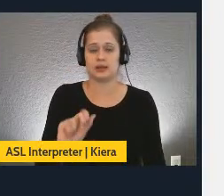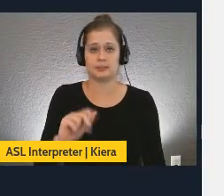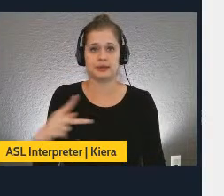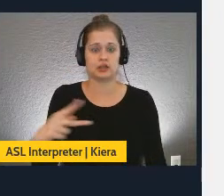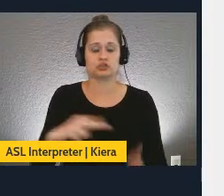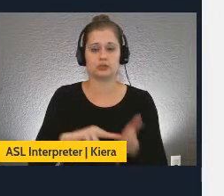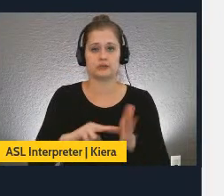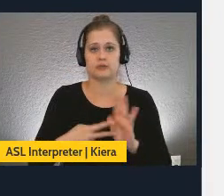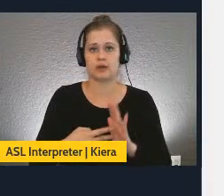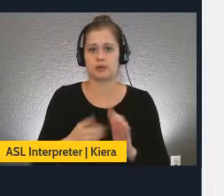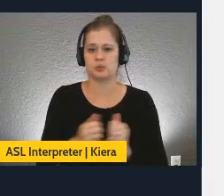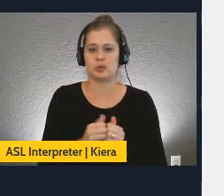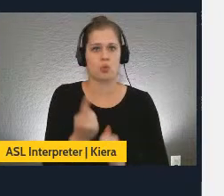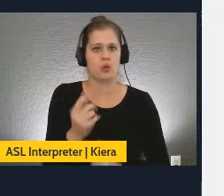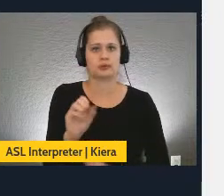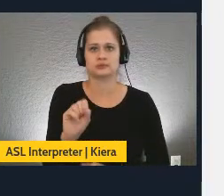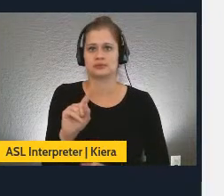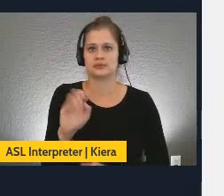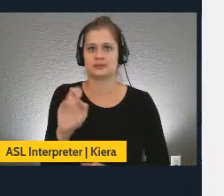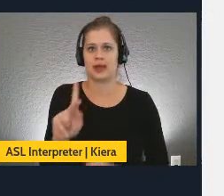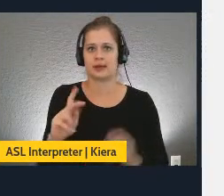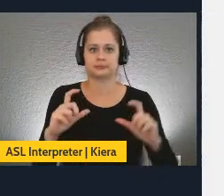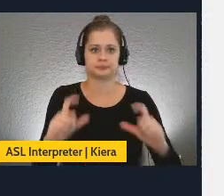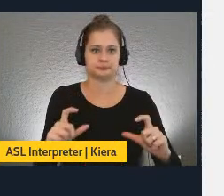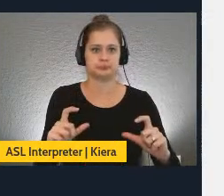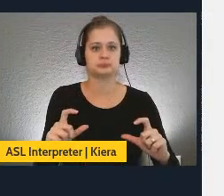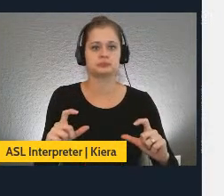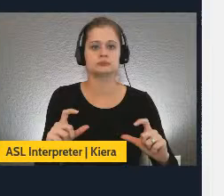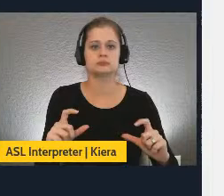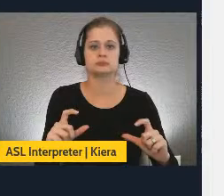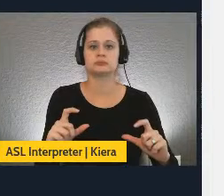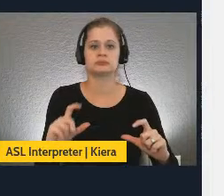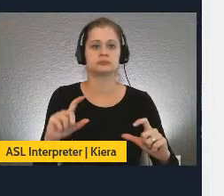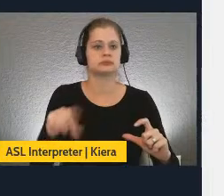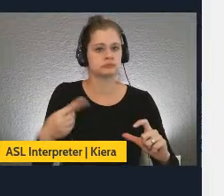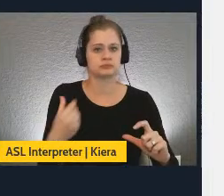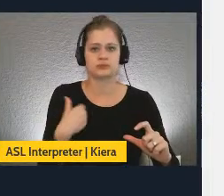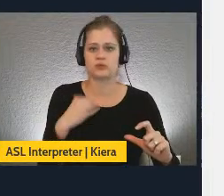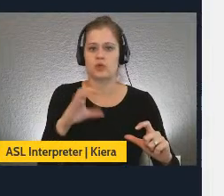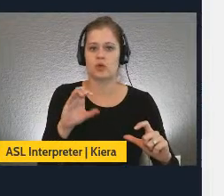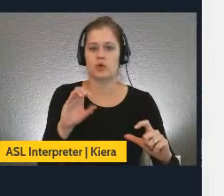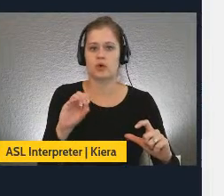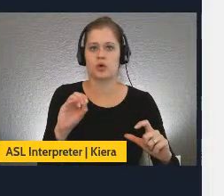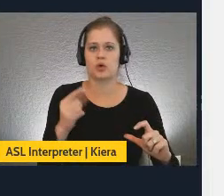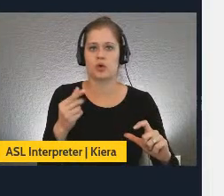with one stack. And in that stack, I just have a Cognito user pool.